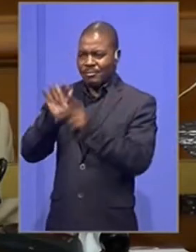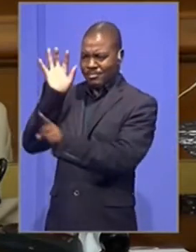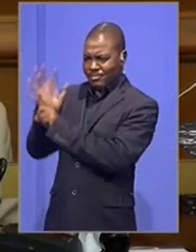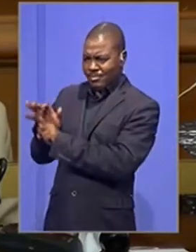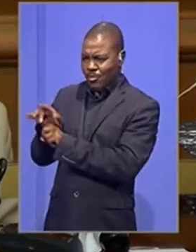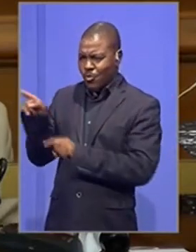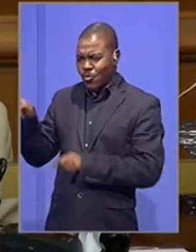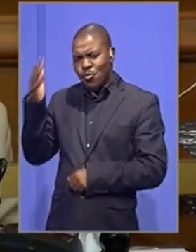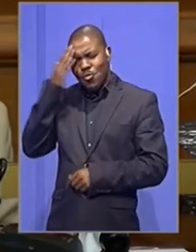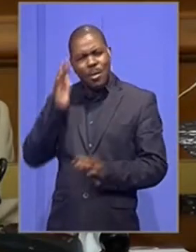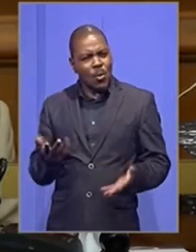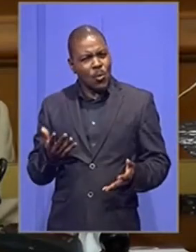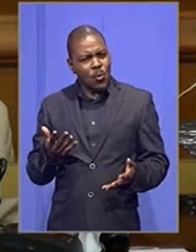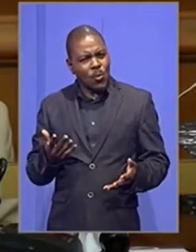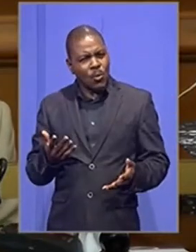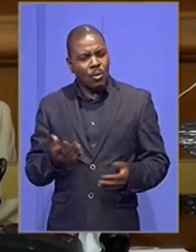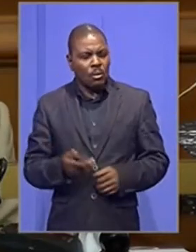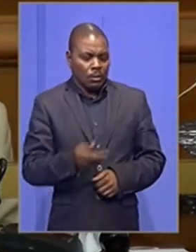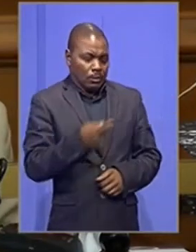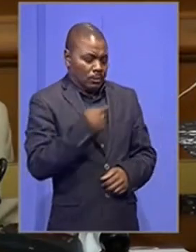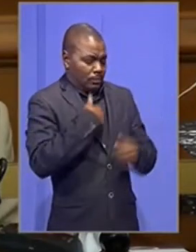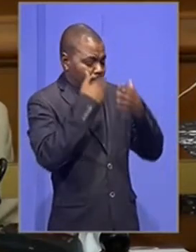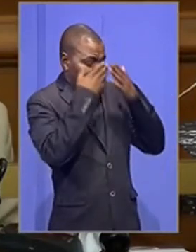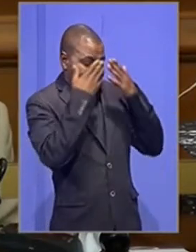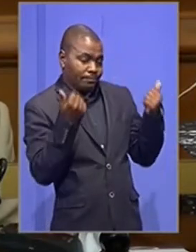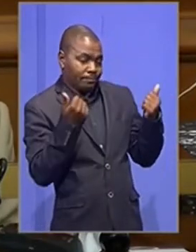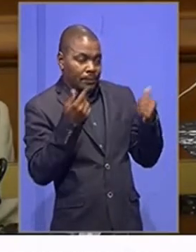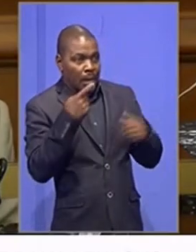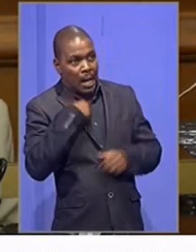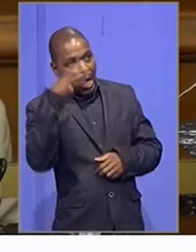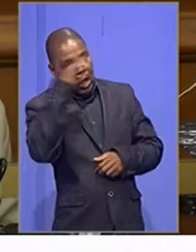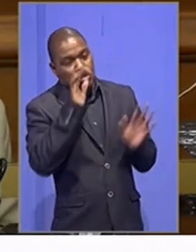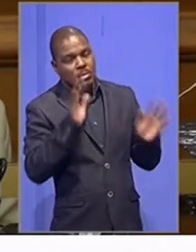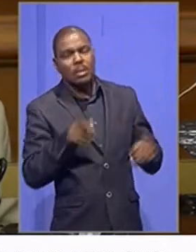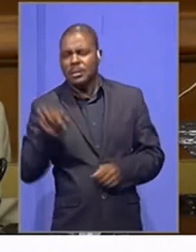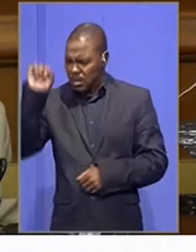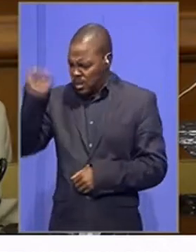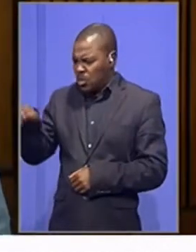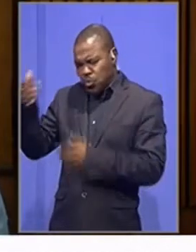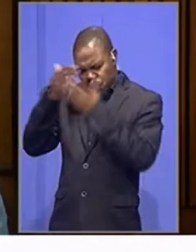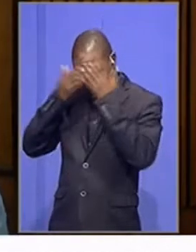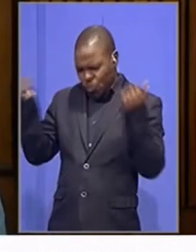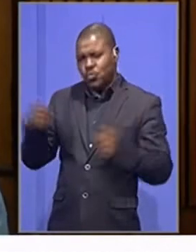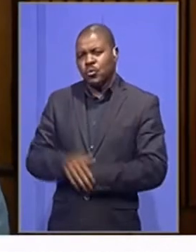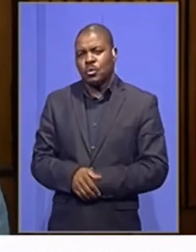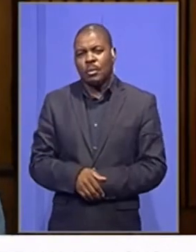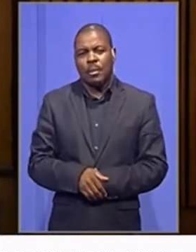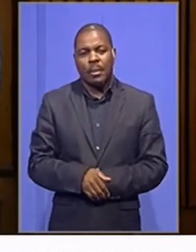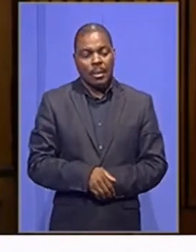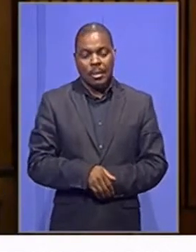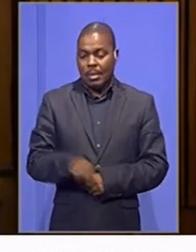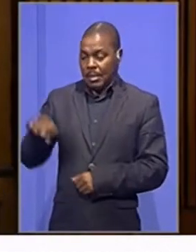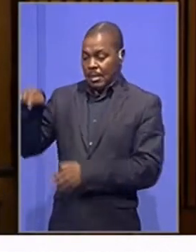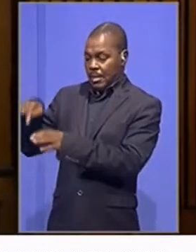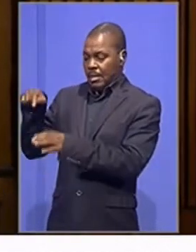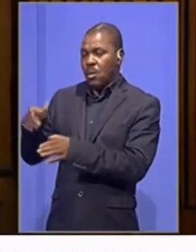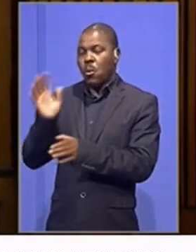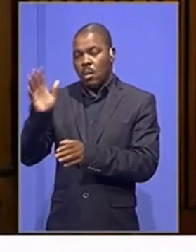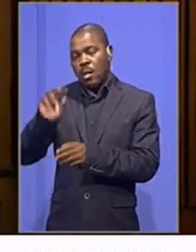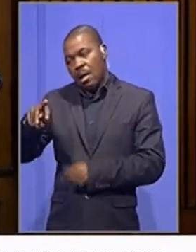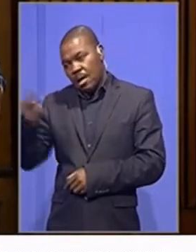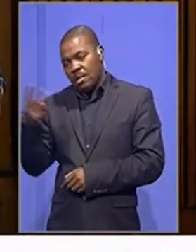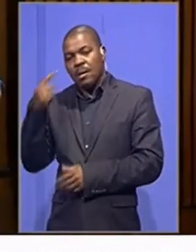Well, I don't know. But no, of course you don't. I presume. Yes, of course you don't know. Afriforum e tla kgopela